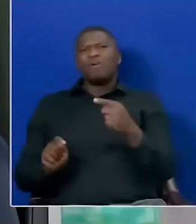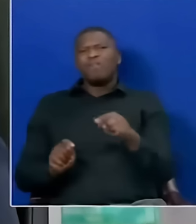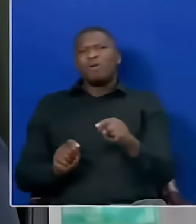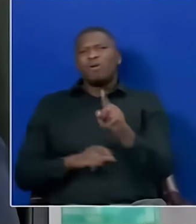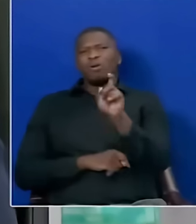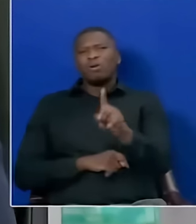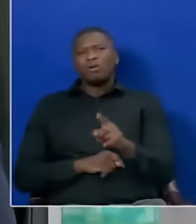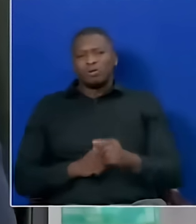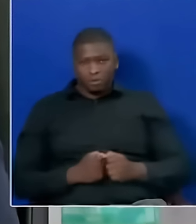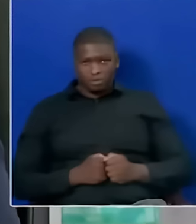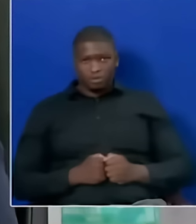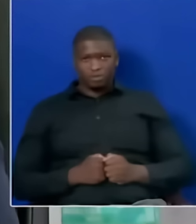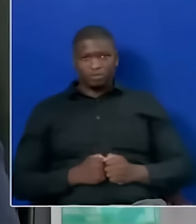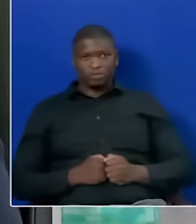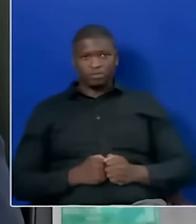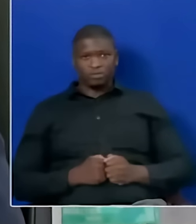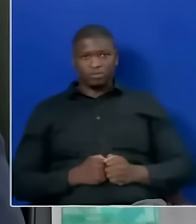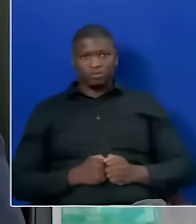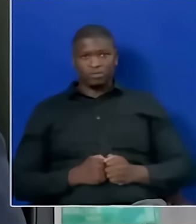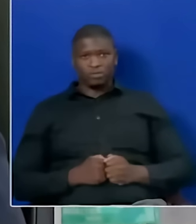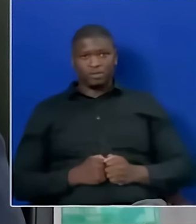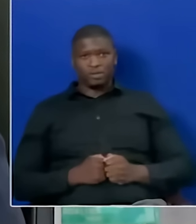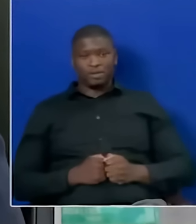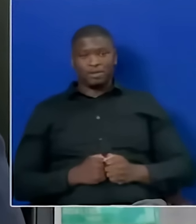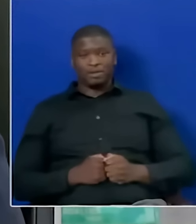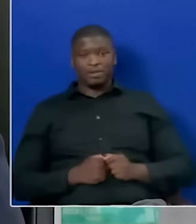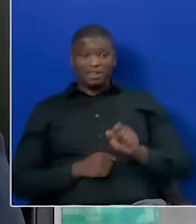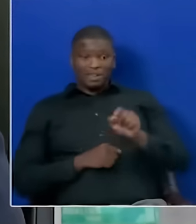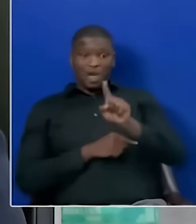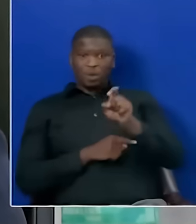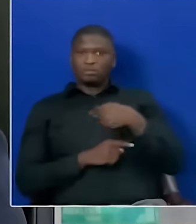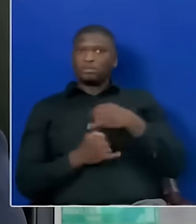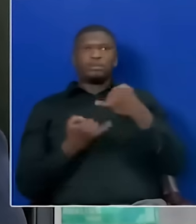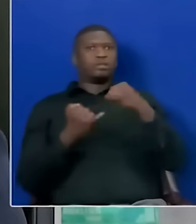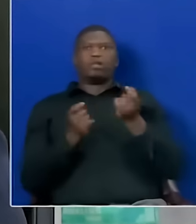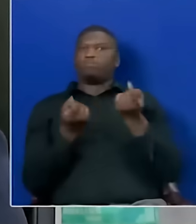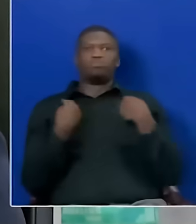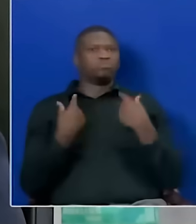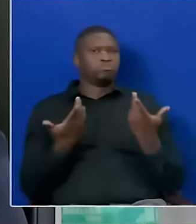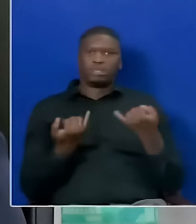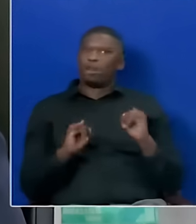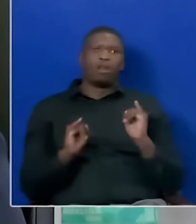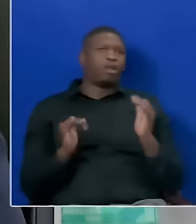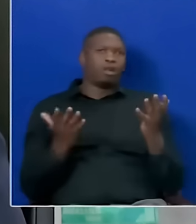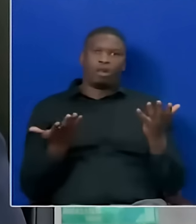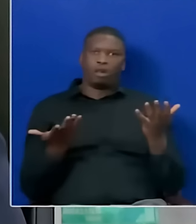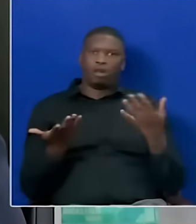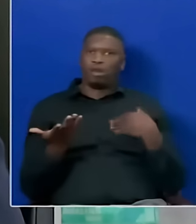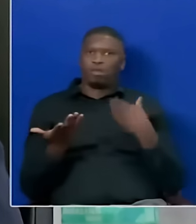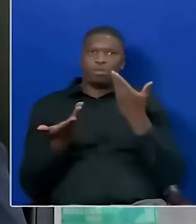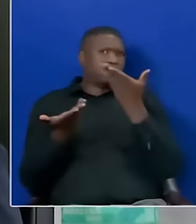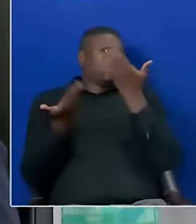Commissioner, it's a question that I'm also asking. I'm asking myself that question, Commissioner. And I do not have an answer, Commissioner,